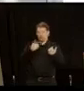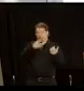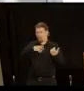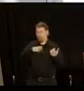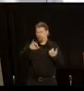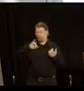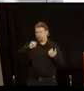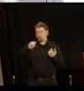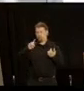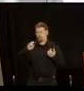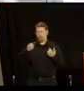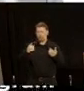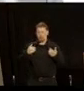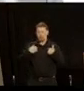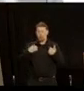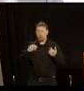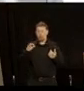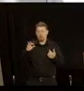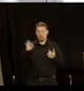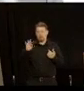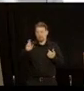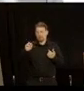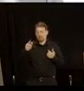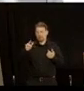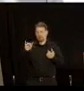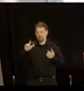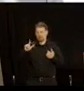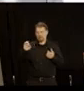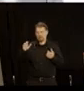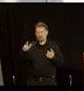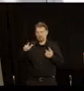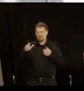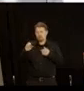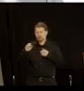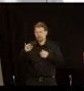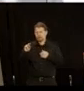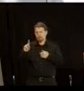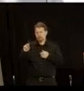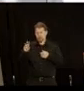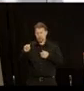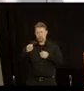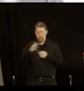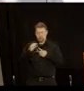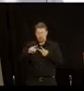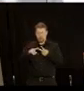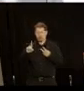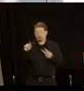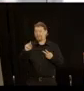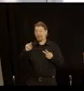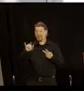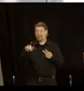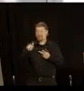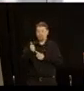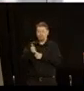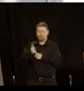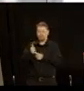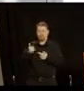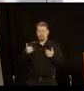X syndrome, and a young boy by the name of Danny, who had autism. And what I